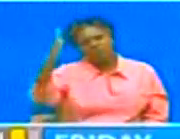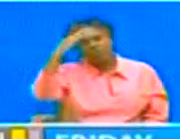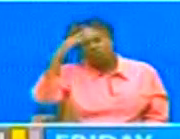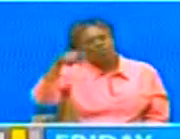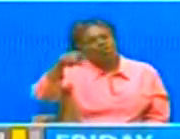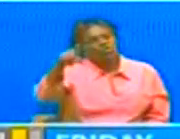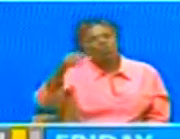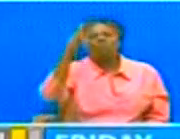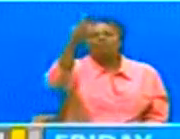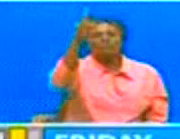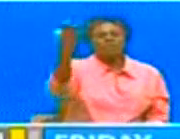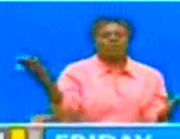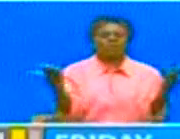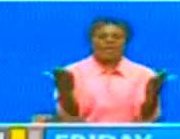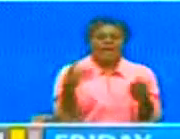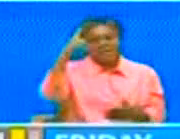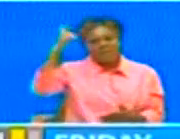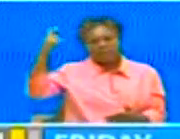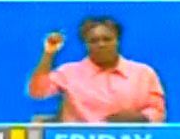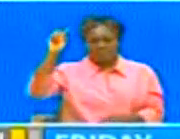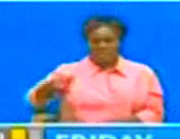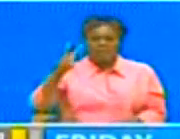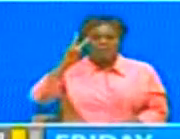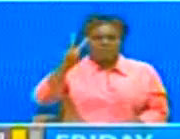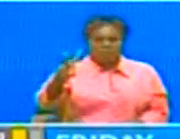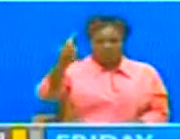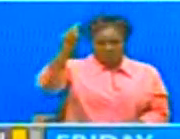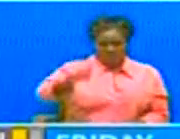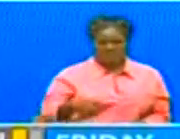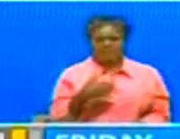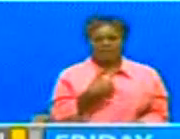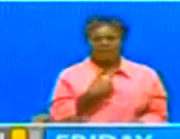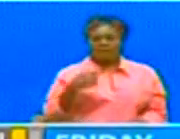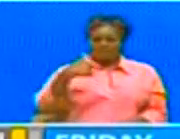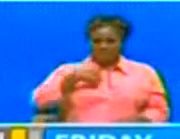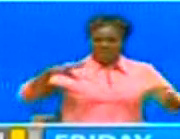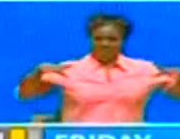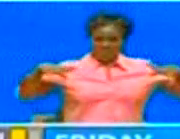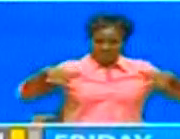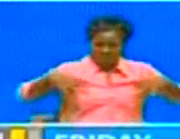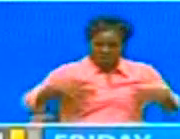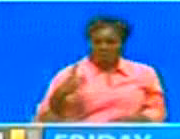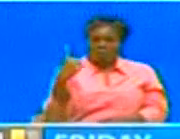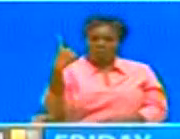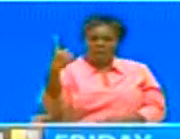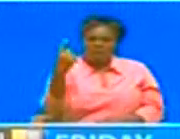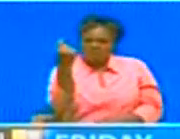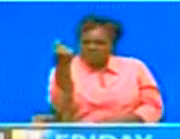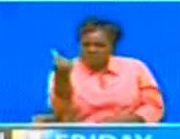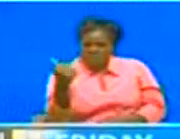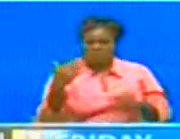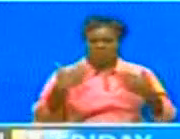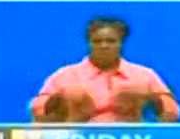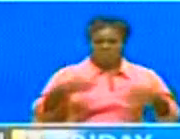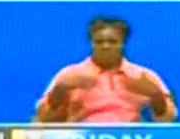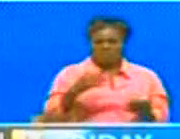to go. Okay. You got to have a vision. I am proud that I was one of the few people